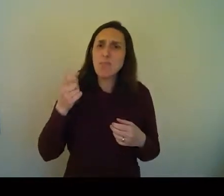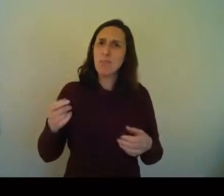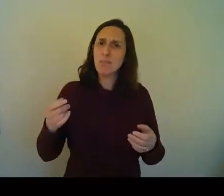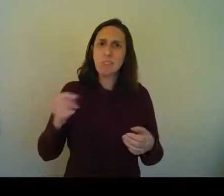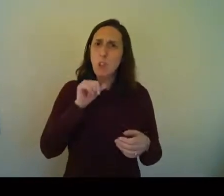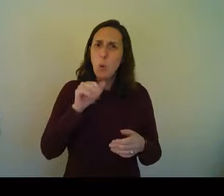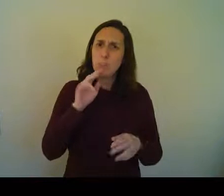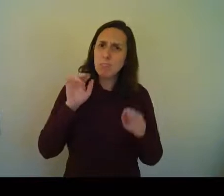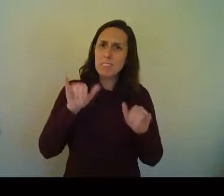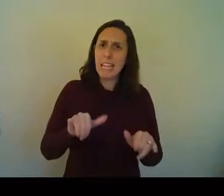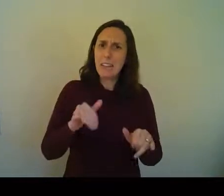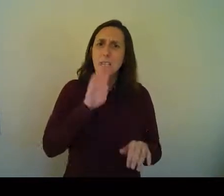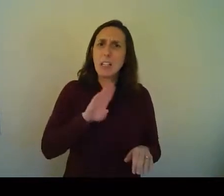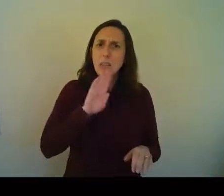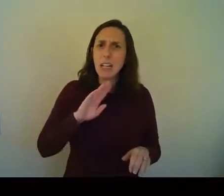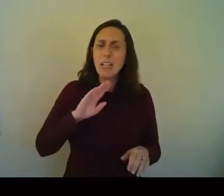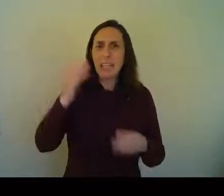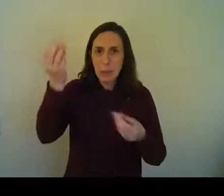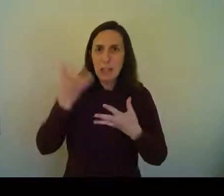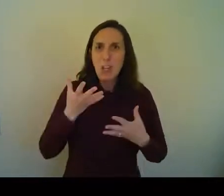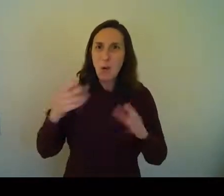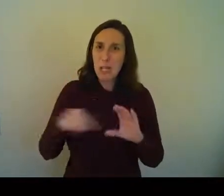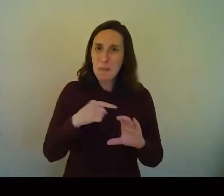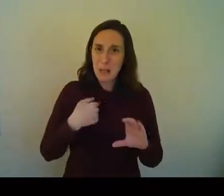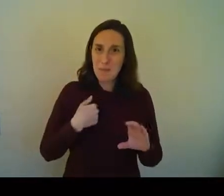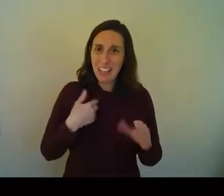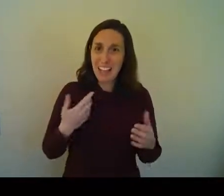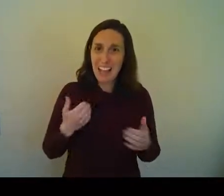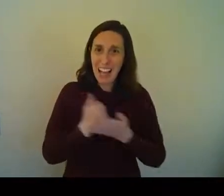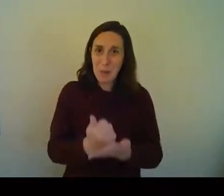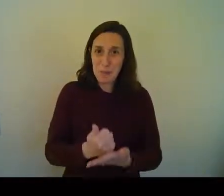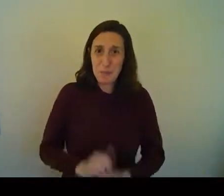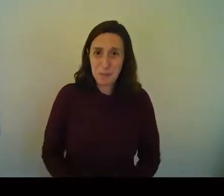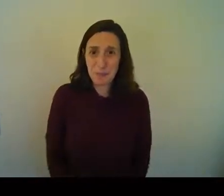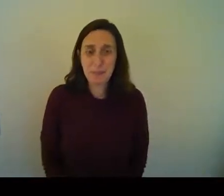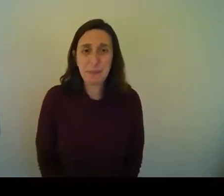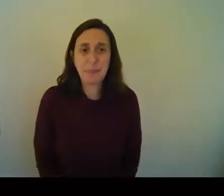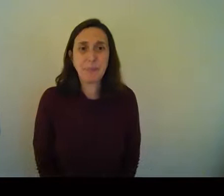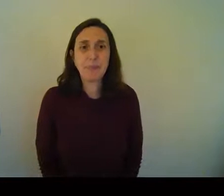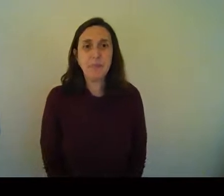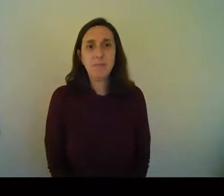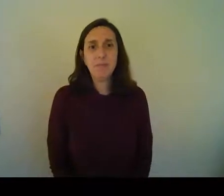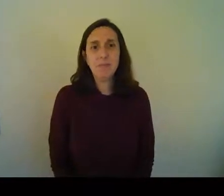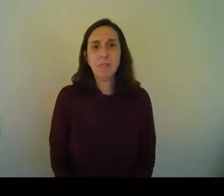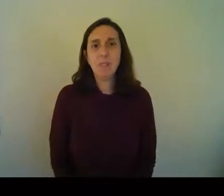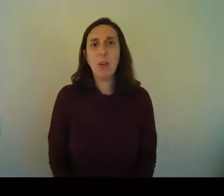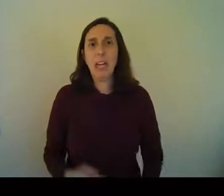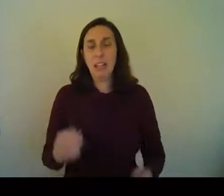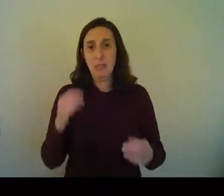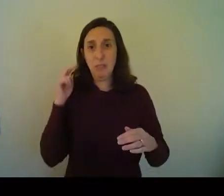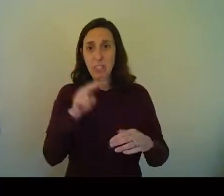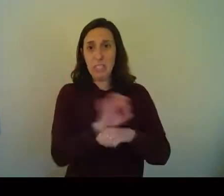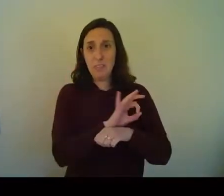and we can fix things. But we've looked at this function. We've noticed the top's polynomial, the bottom's a